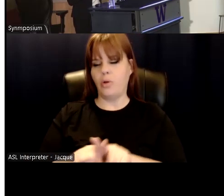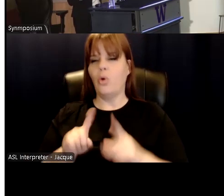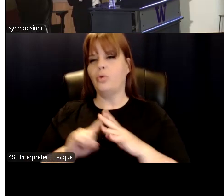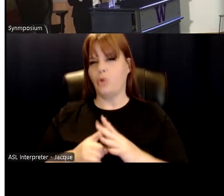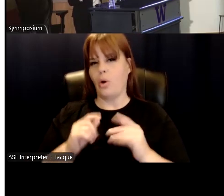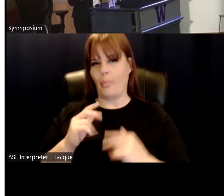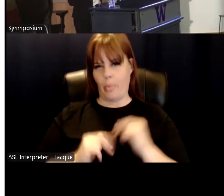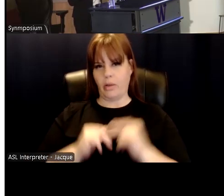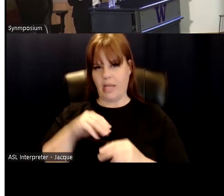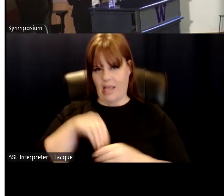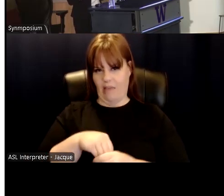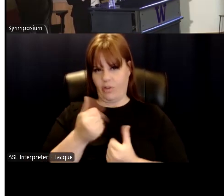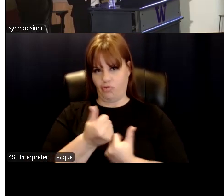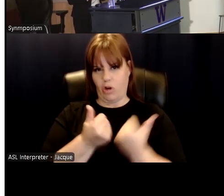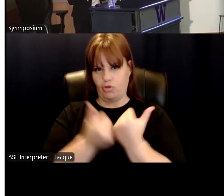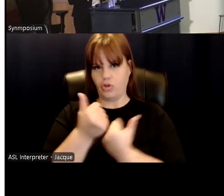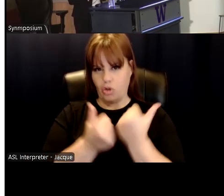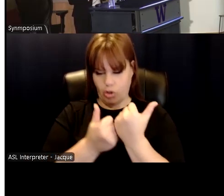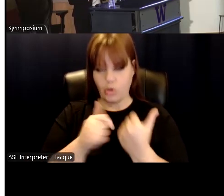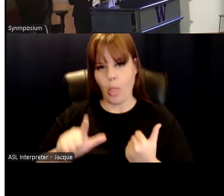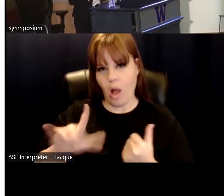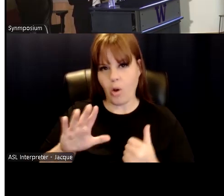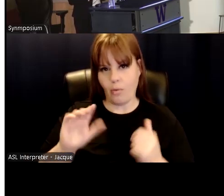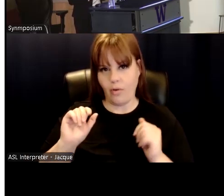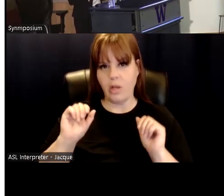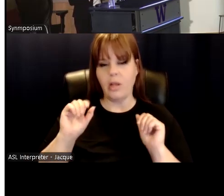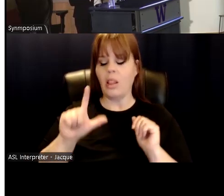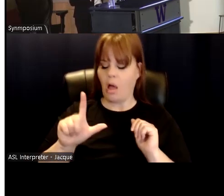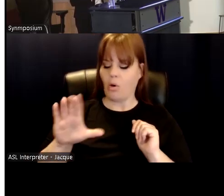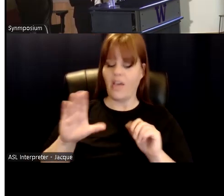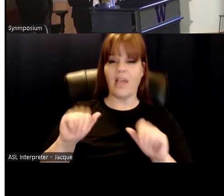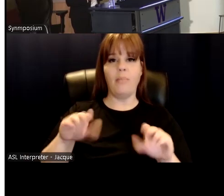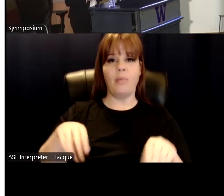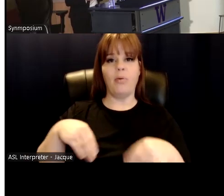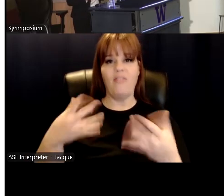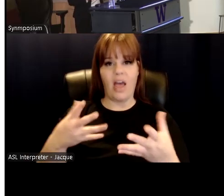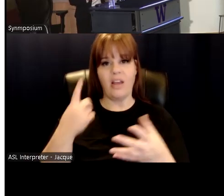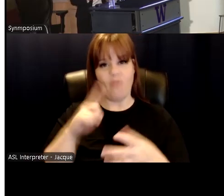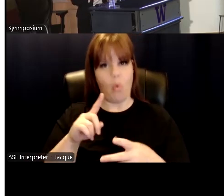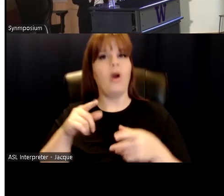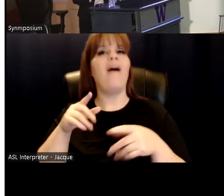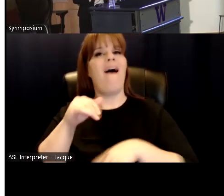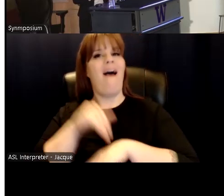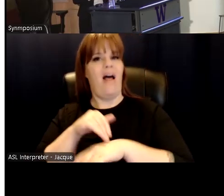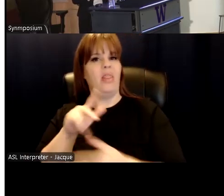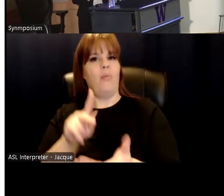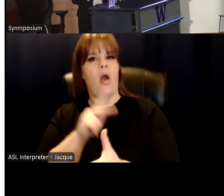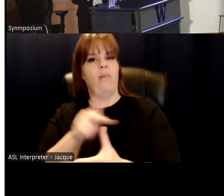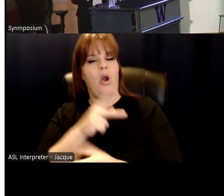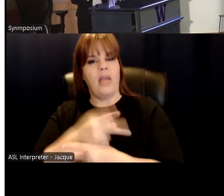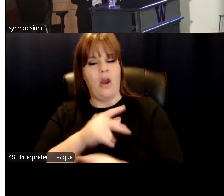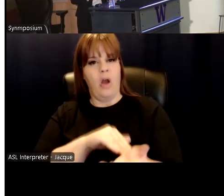so that long COVID can be provided at the primary care level. In terms